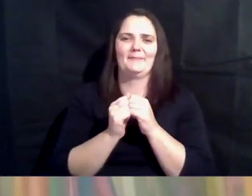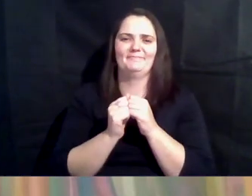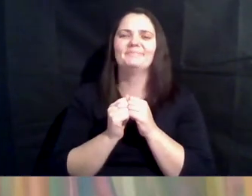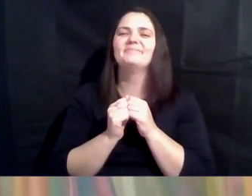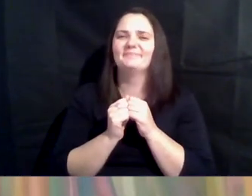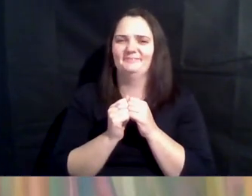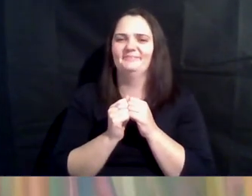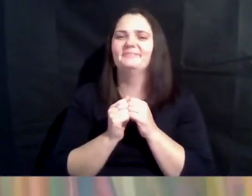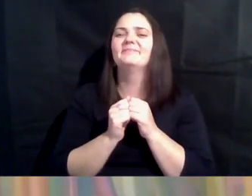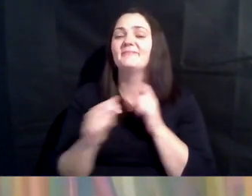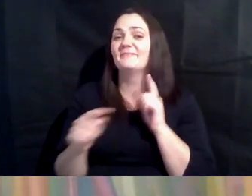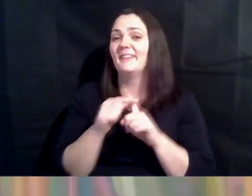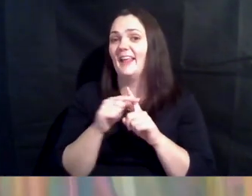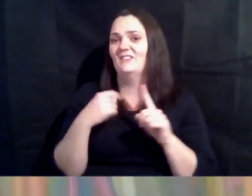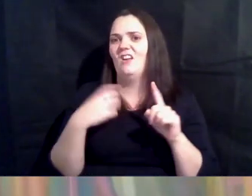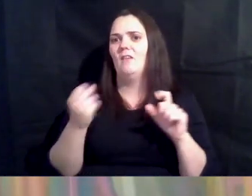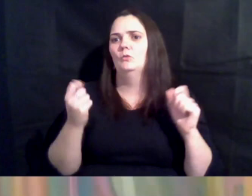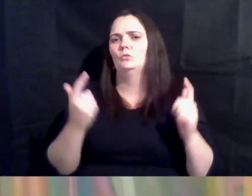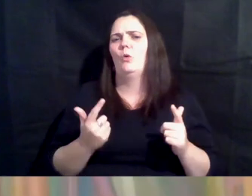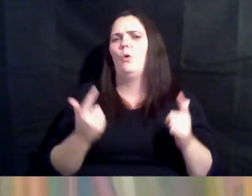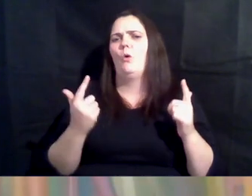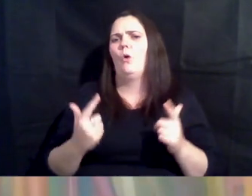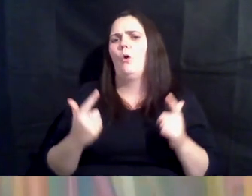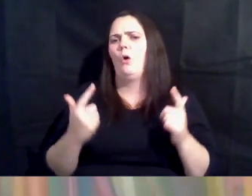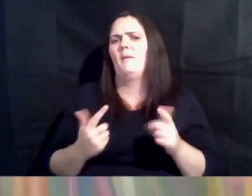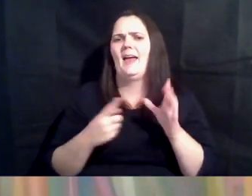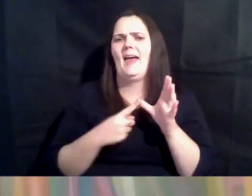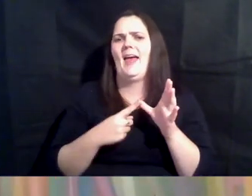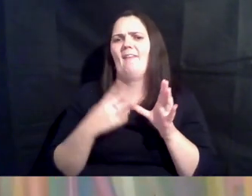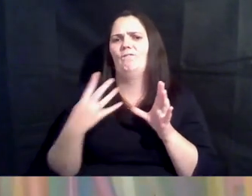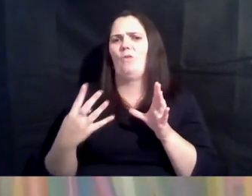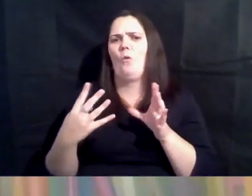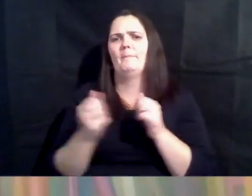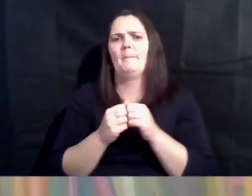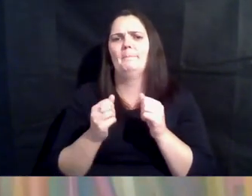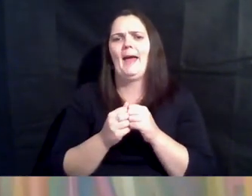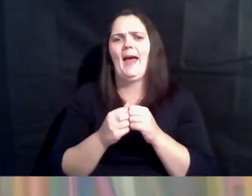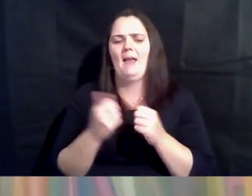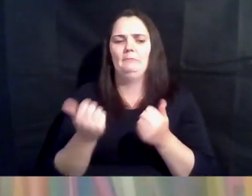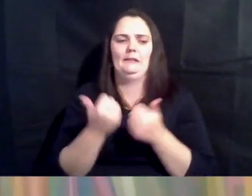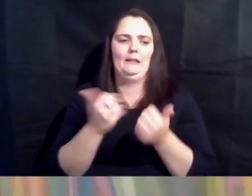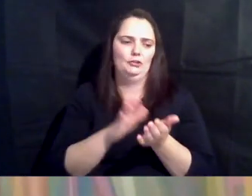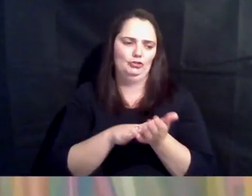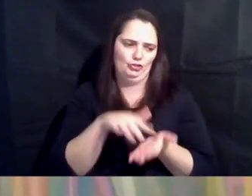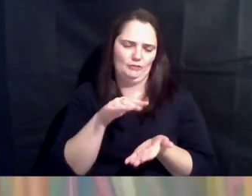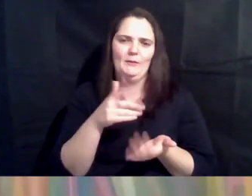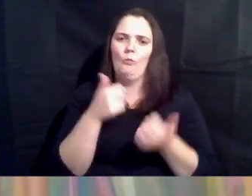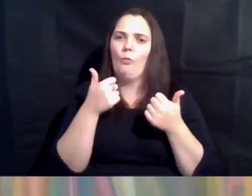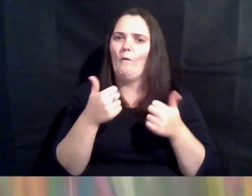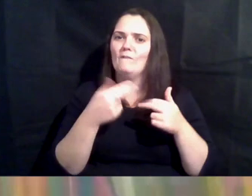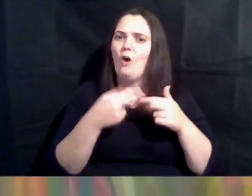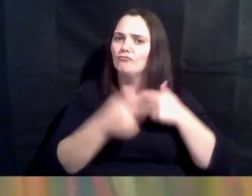also because I've got such an old stack of A4 paper from a printer that died. So in some ways we are recycling